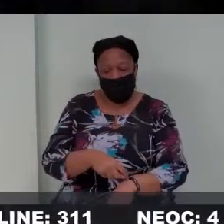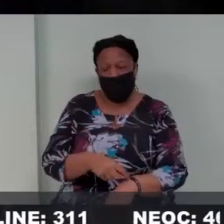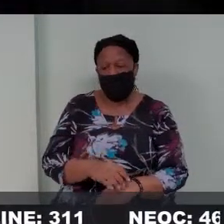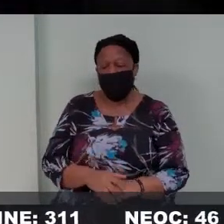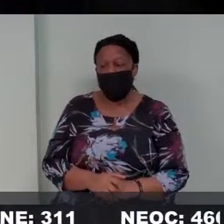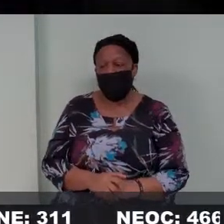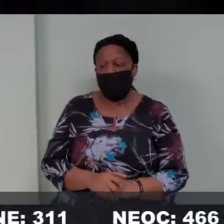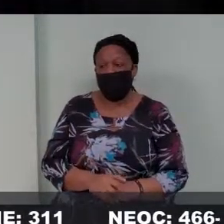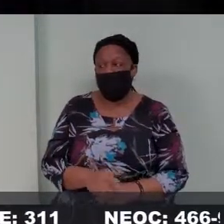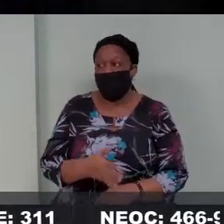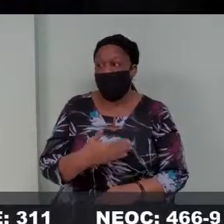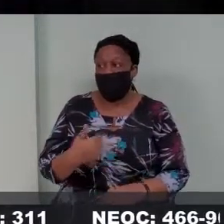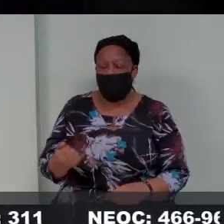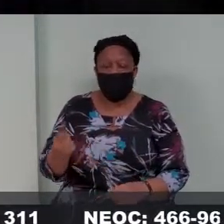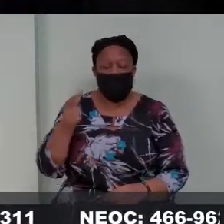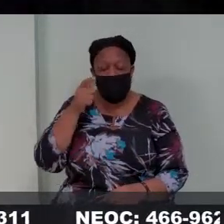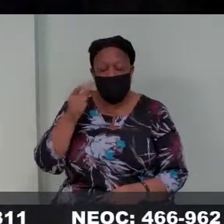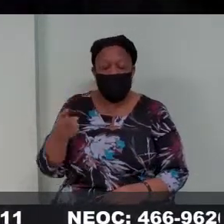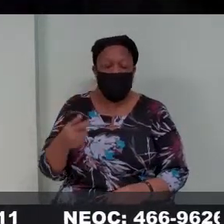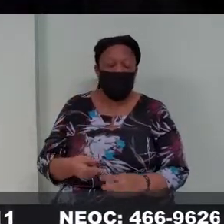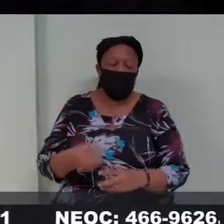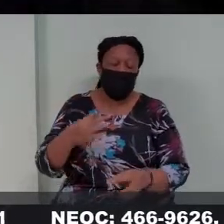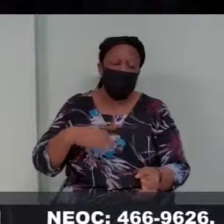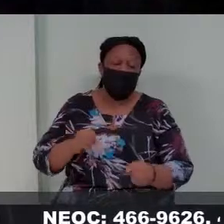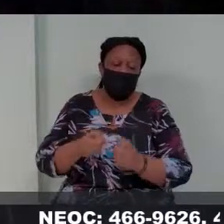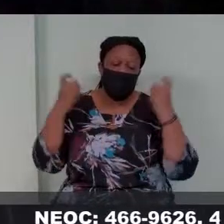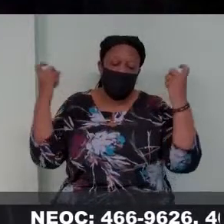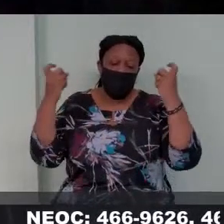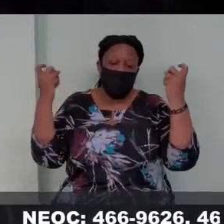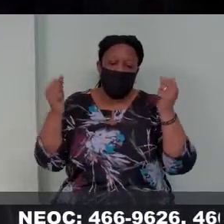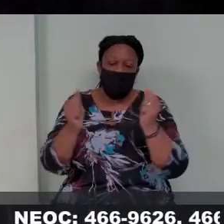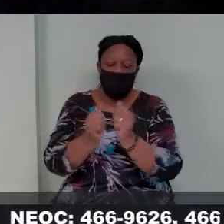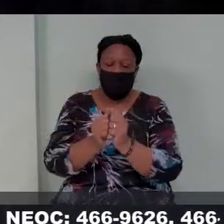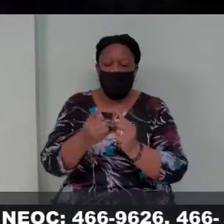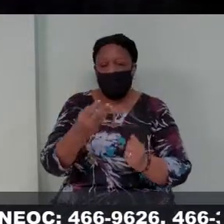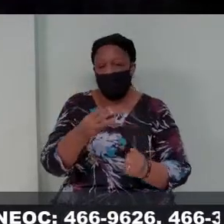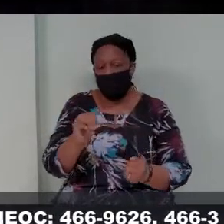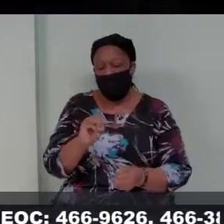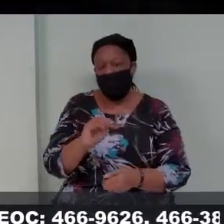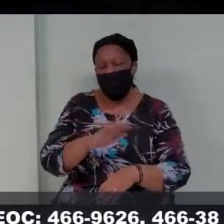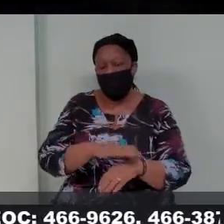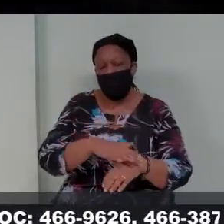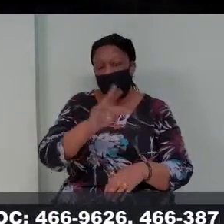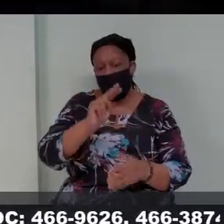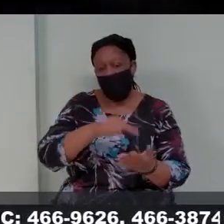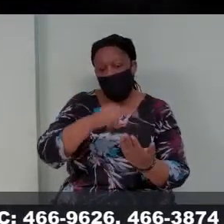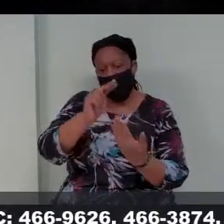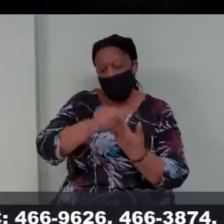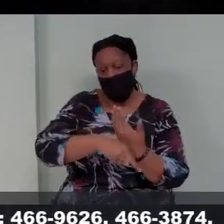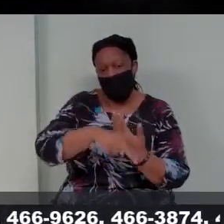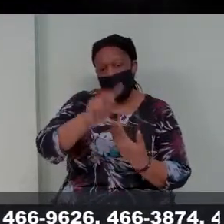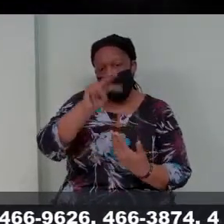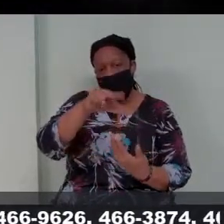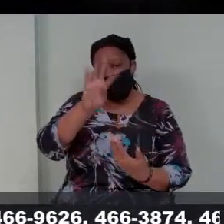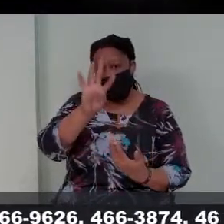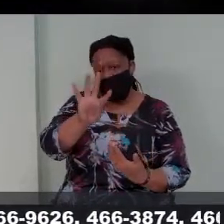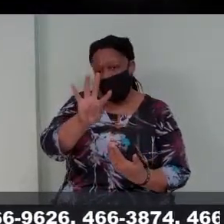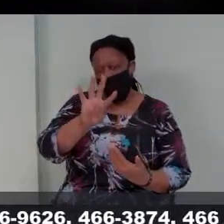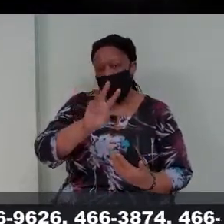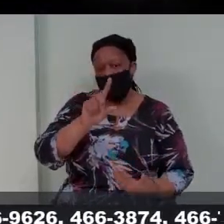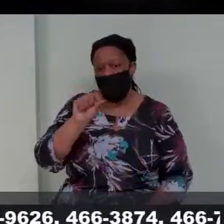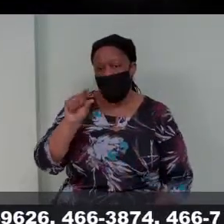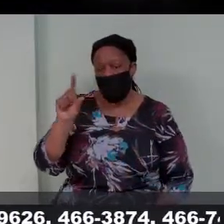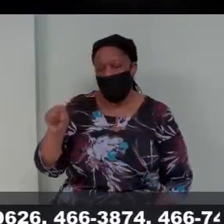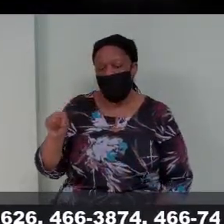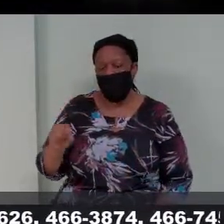times. We look forward to celebrating with you on November 24th, 2020. May